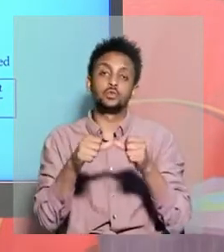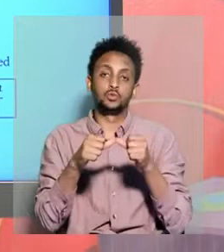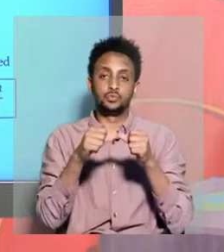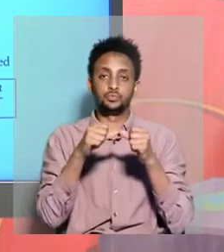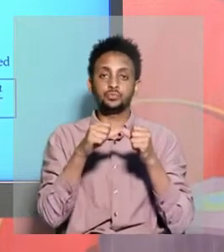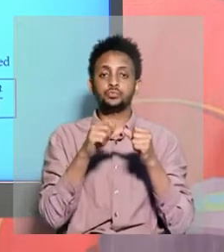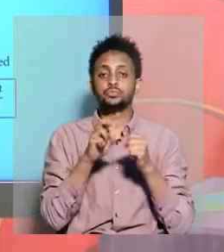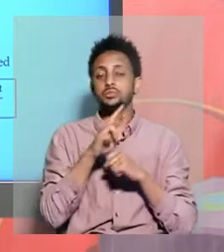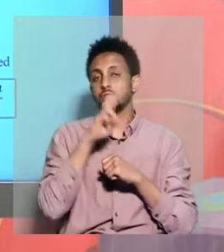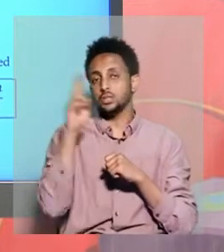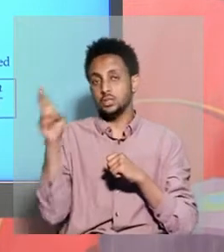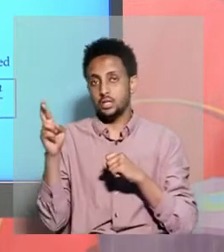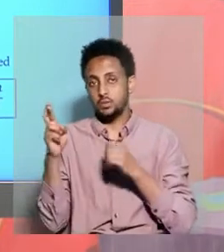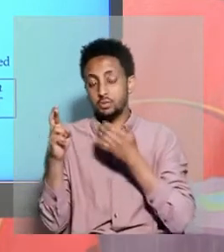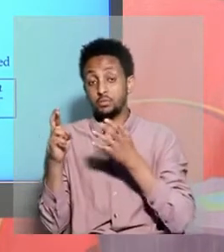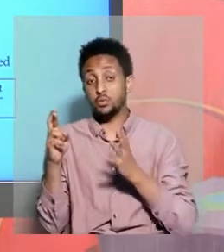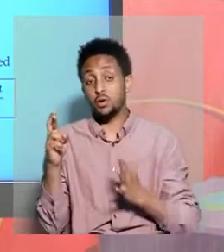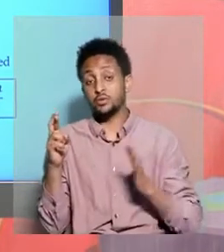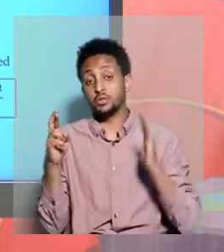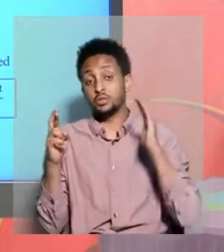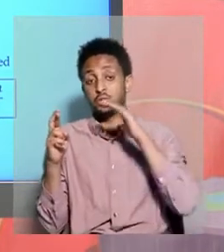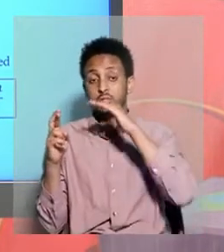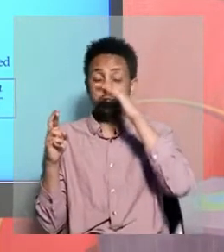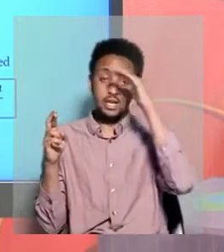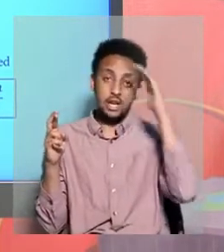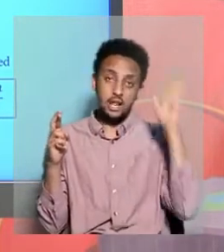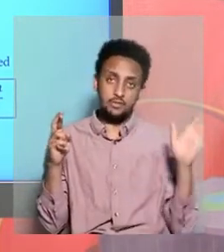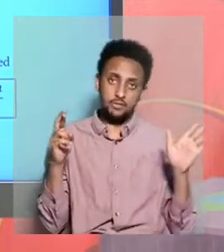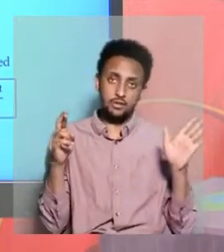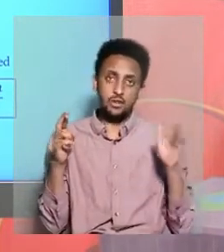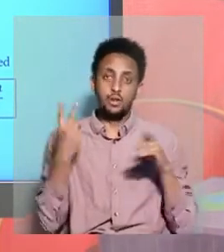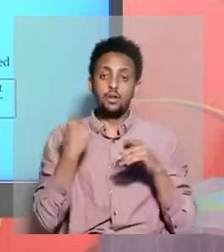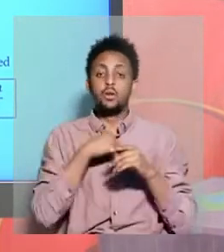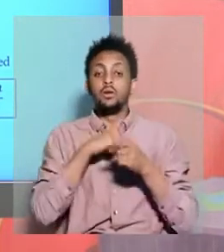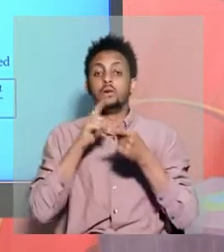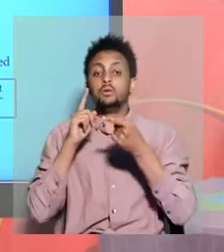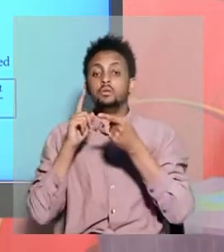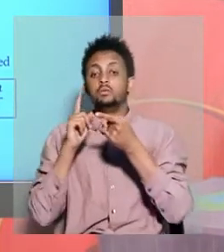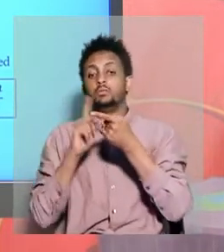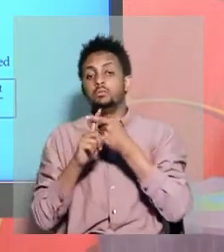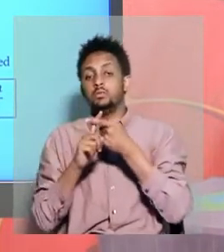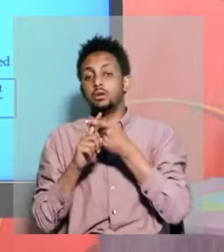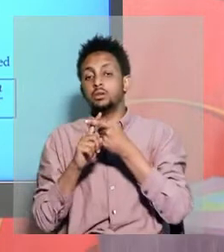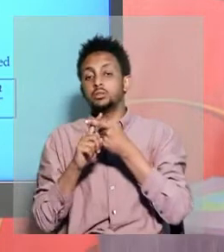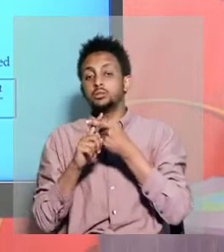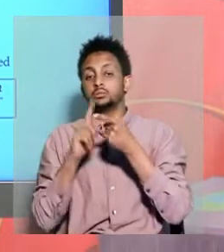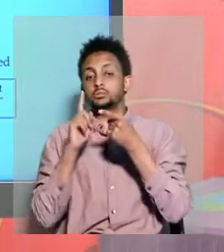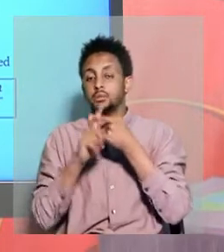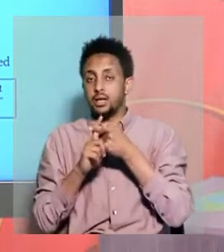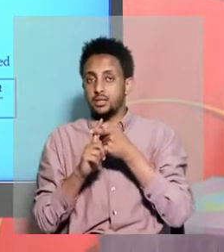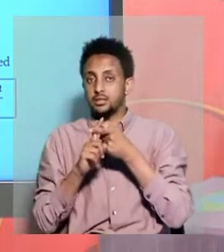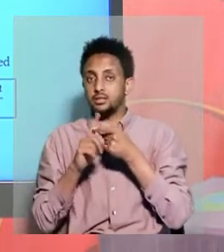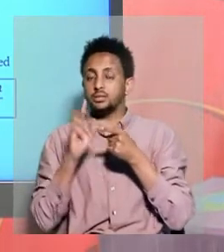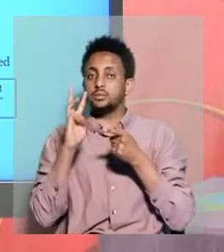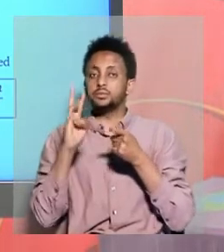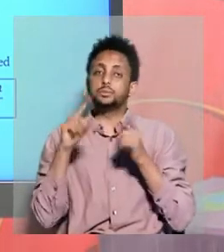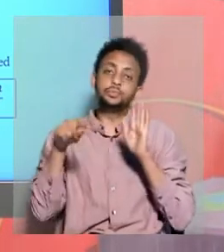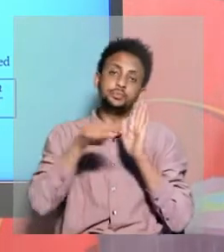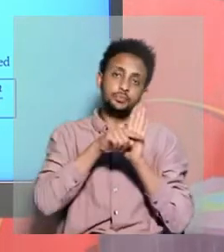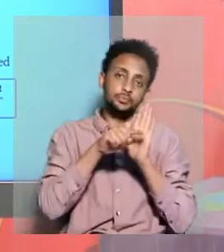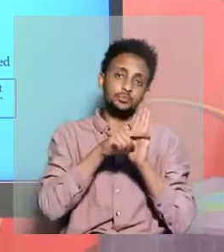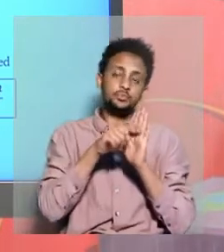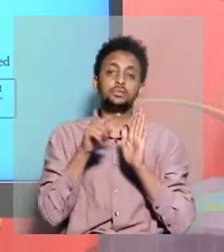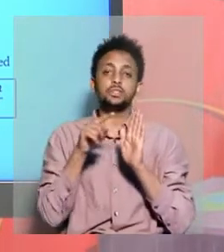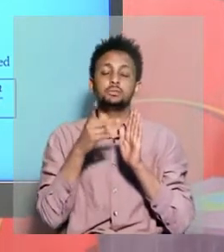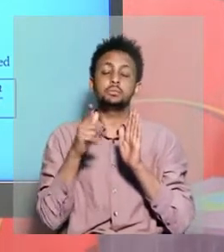propagate to the right. If there is a wave tending to the left, it's possible to use plus sign. Okay, you can use plus, you can use minus, and